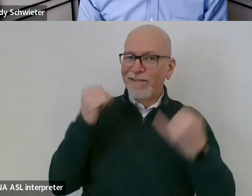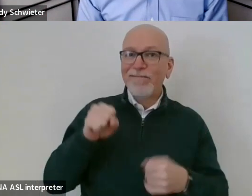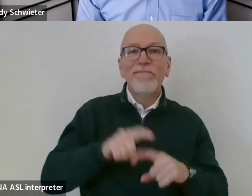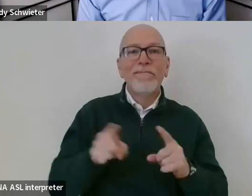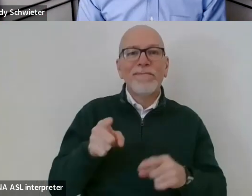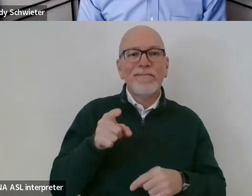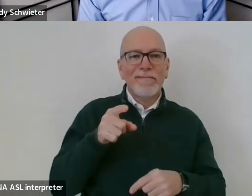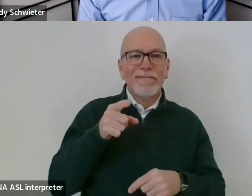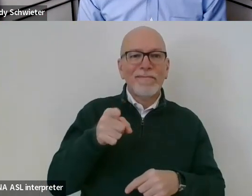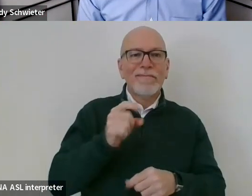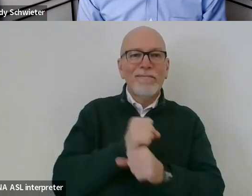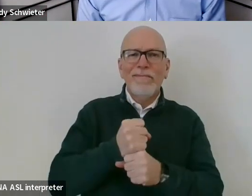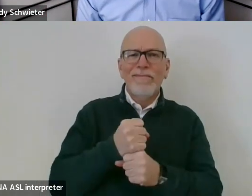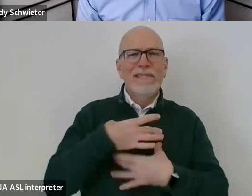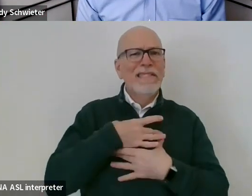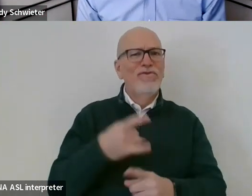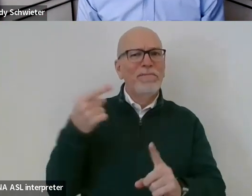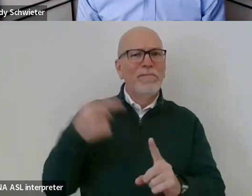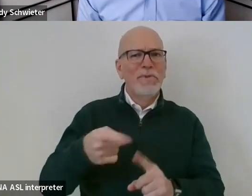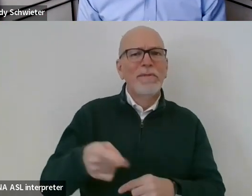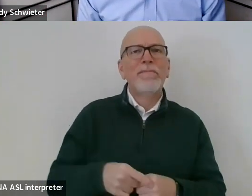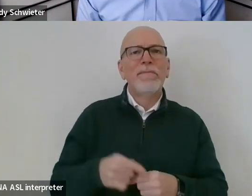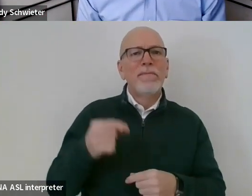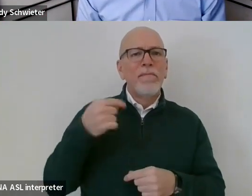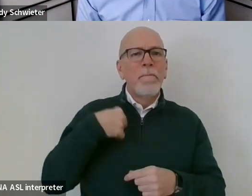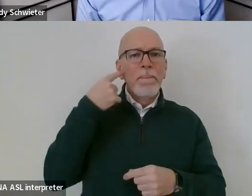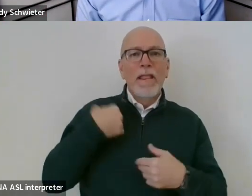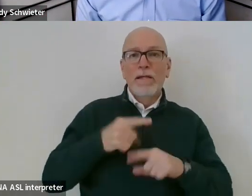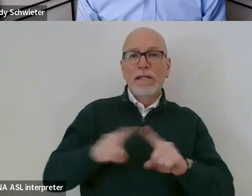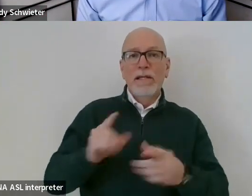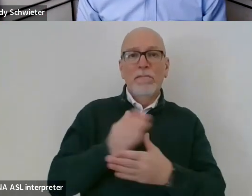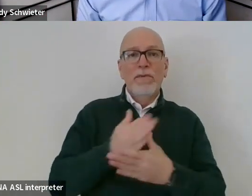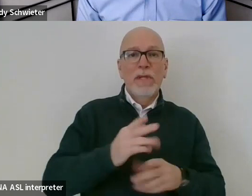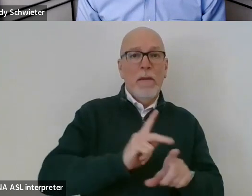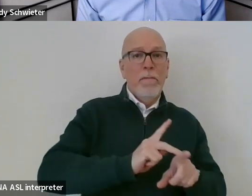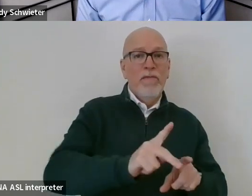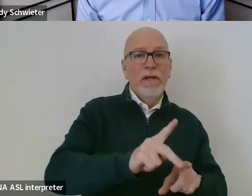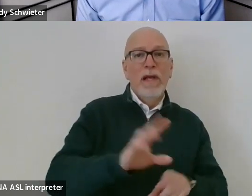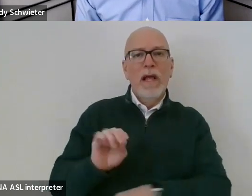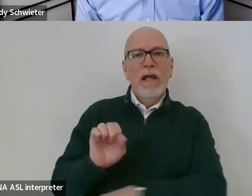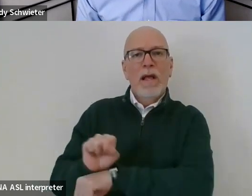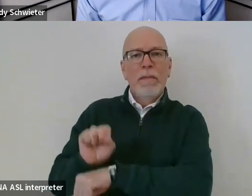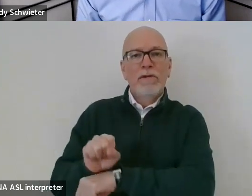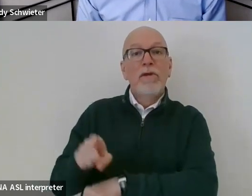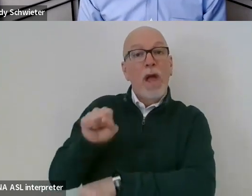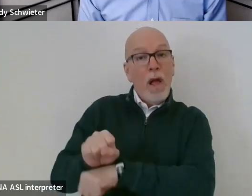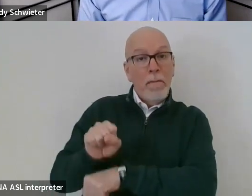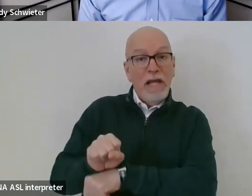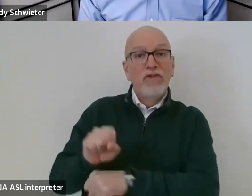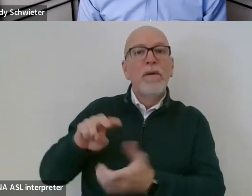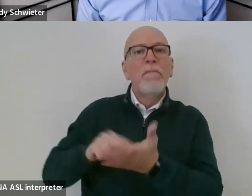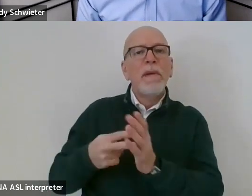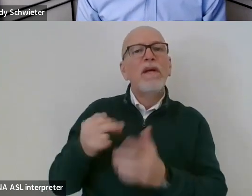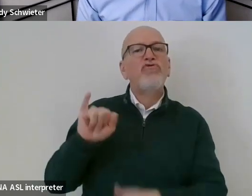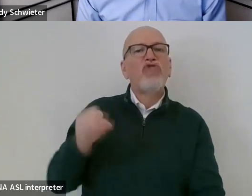just make a very interesting point, because I think there is a difference between a profession and an occupation. An occupation is something, is a job that you